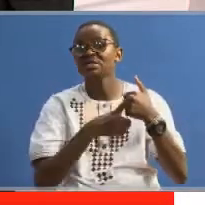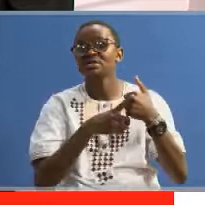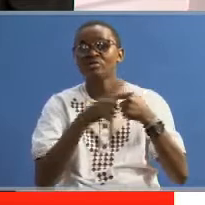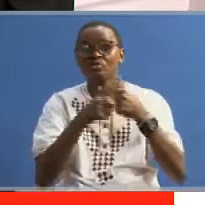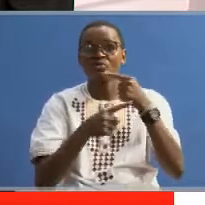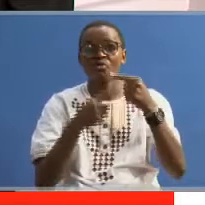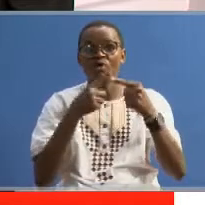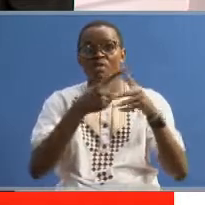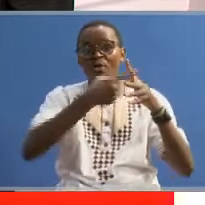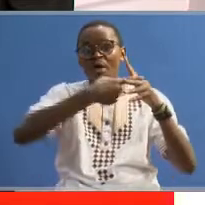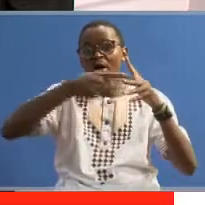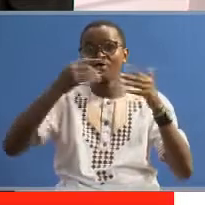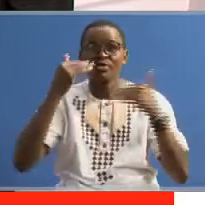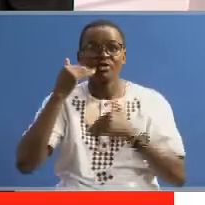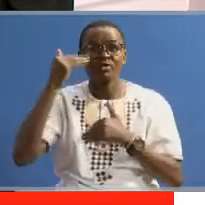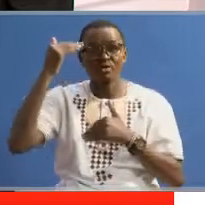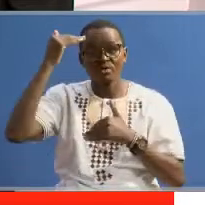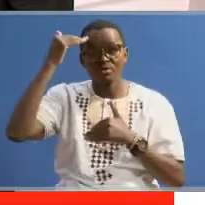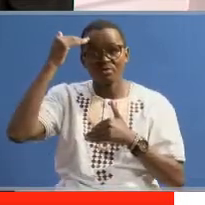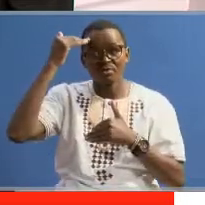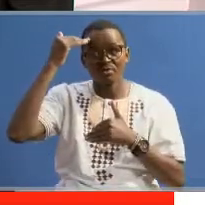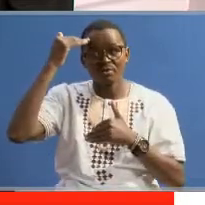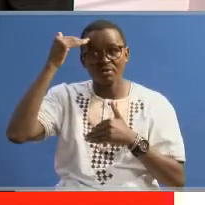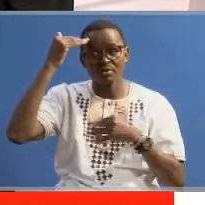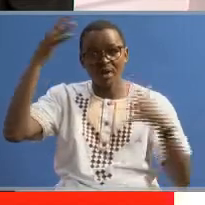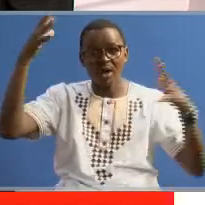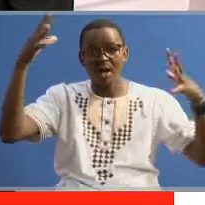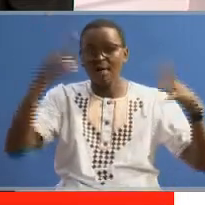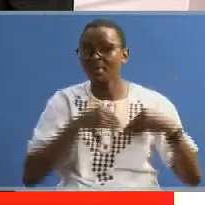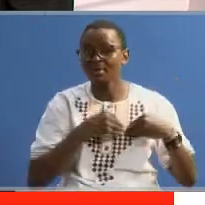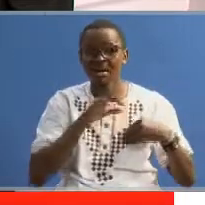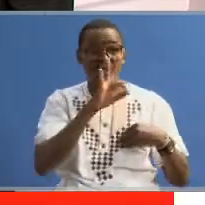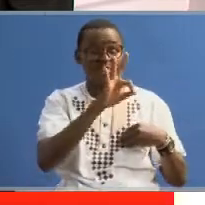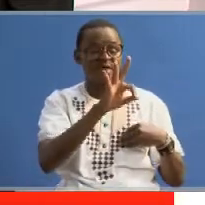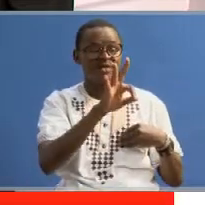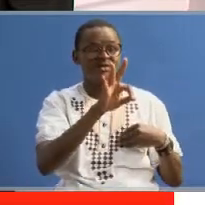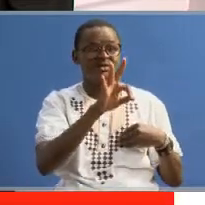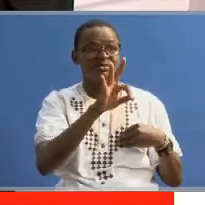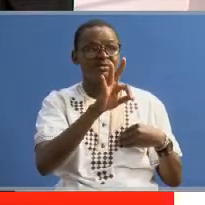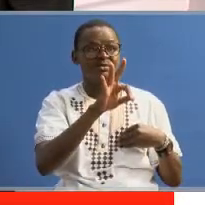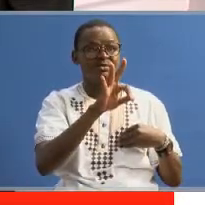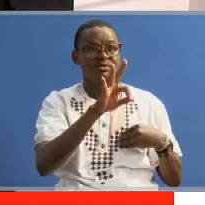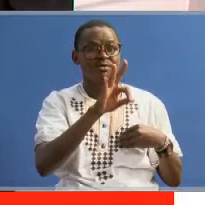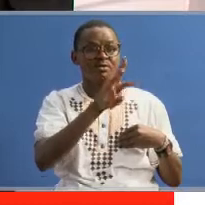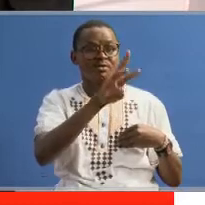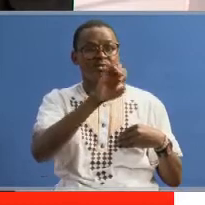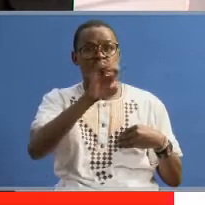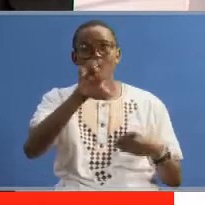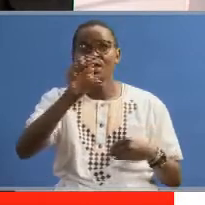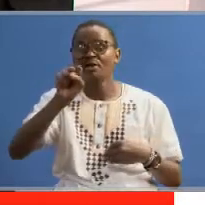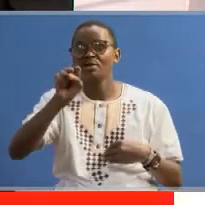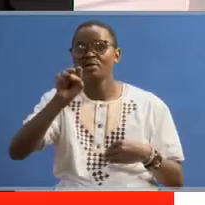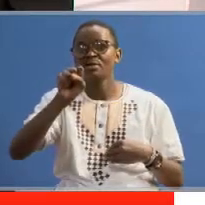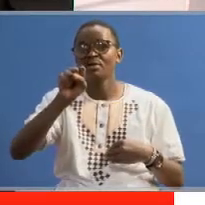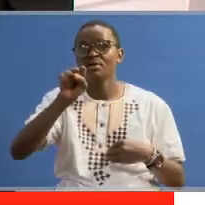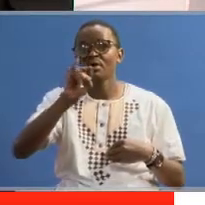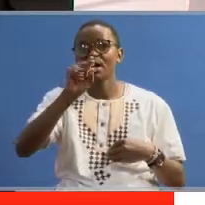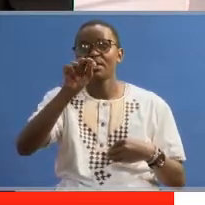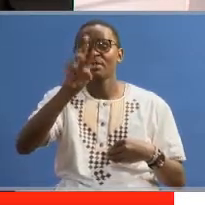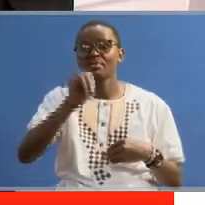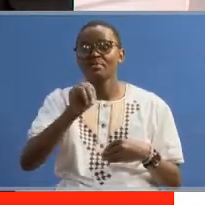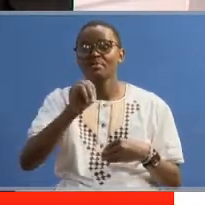June 23rd, 2016, when they were leaving court, they were abducted. The three of them, Willie Kimani, IJM